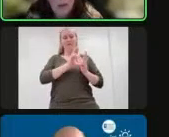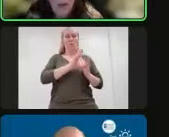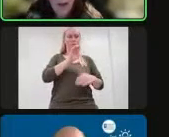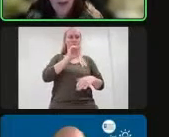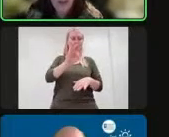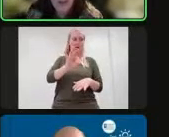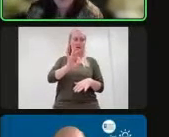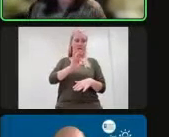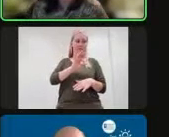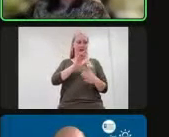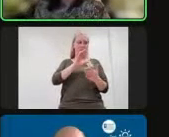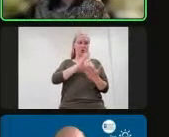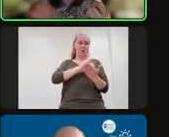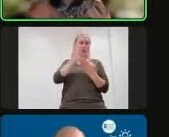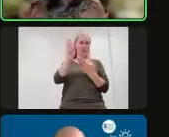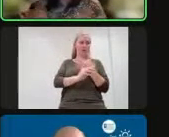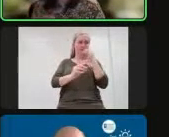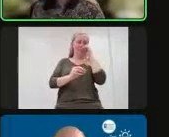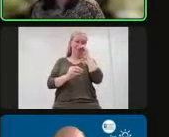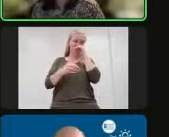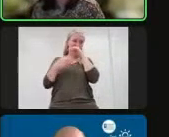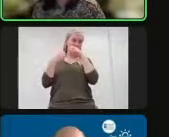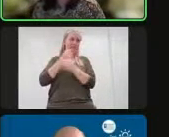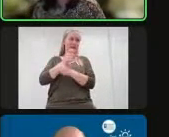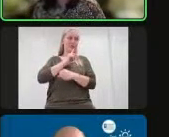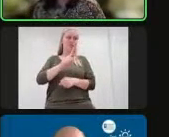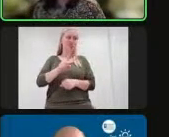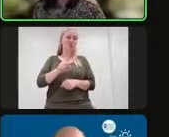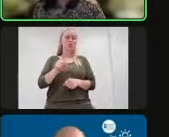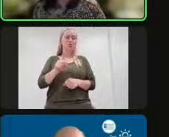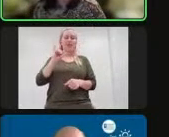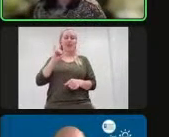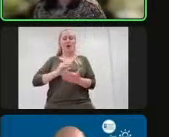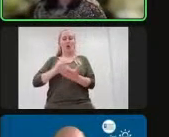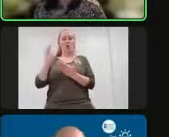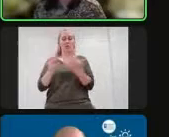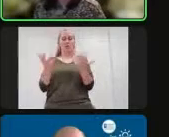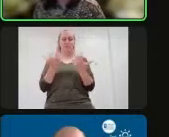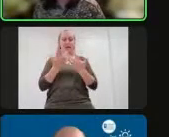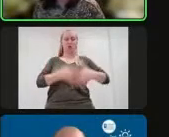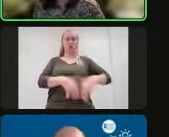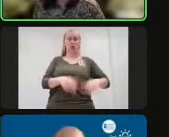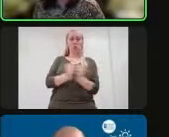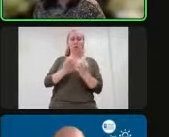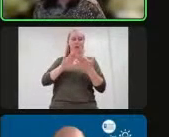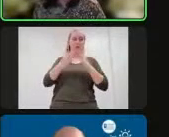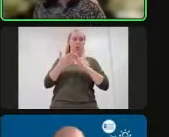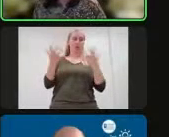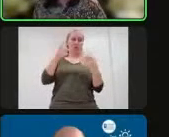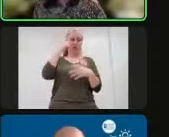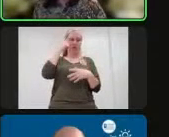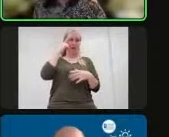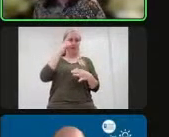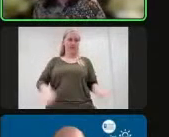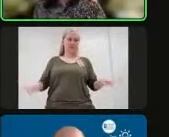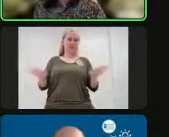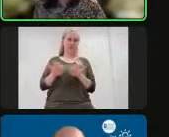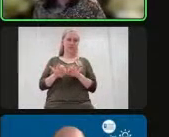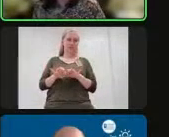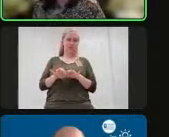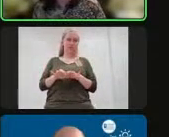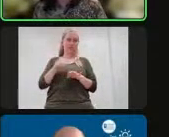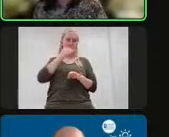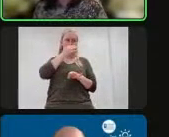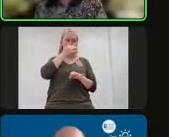curriculum actually meshes with our community and what we think is important. And this would also then